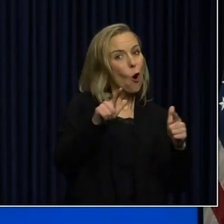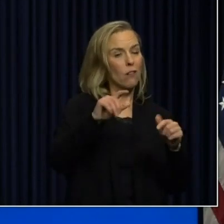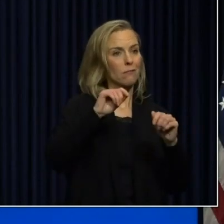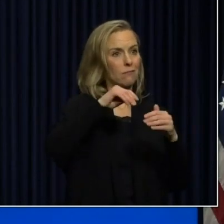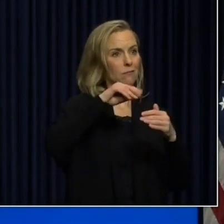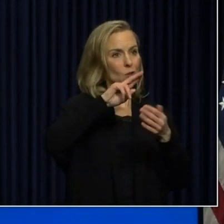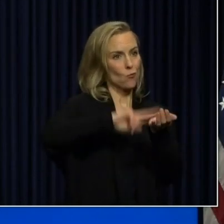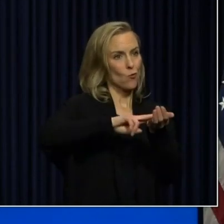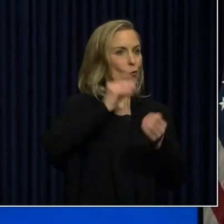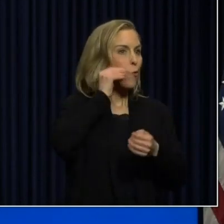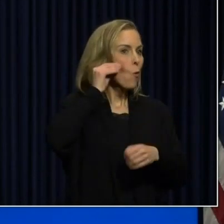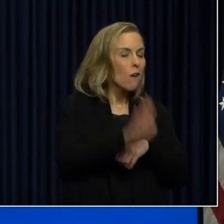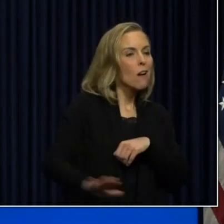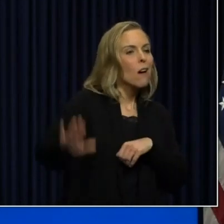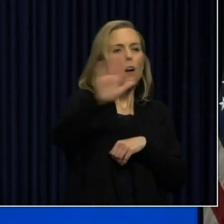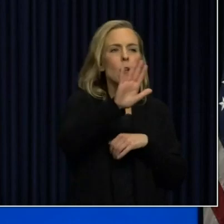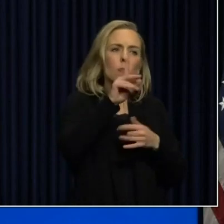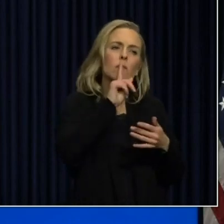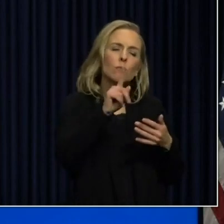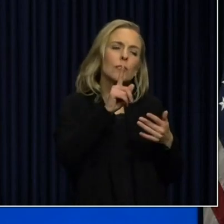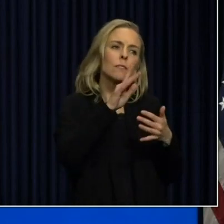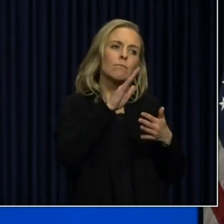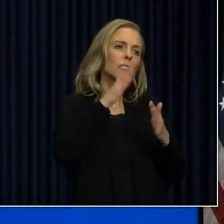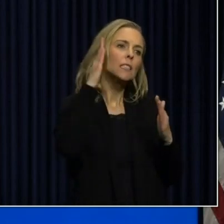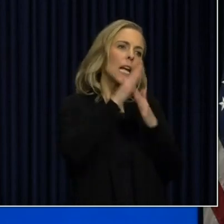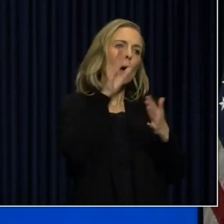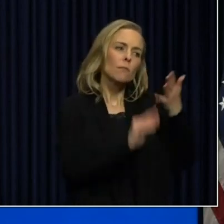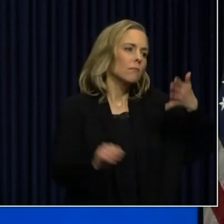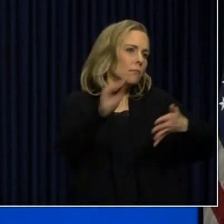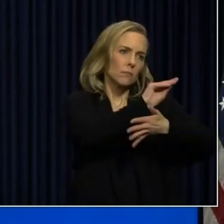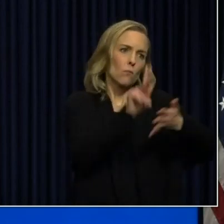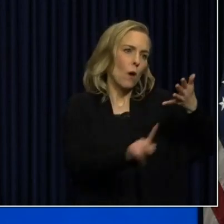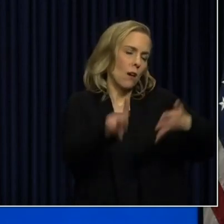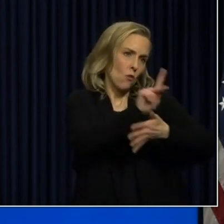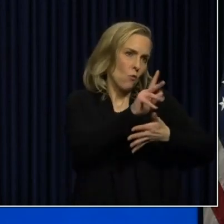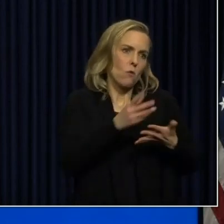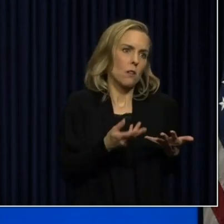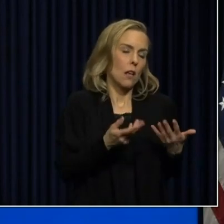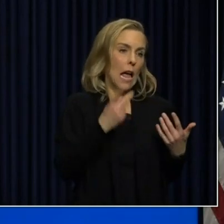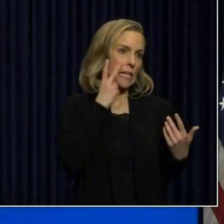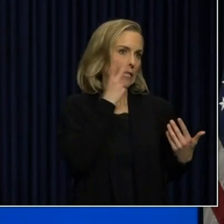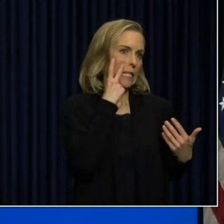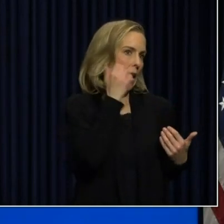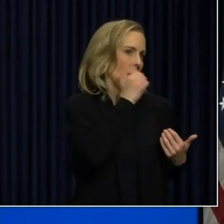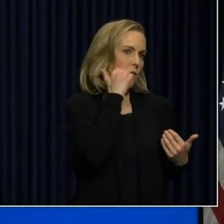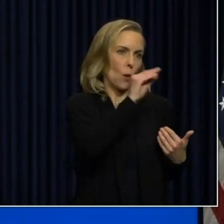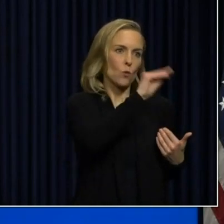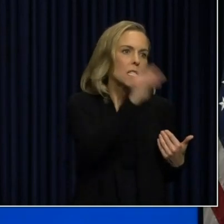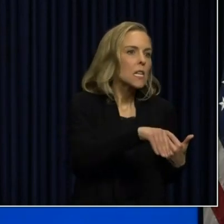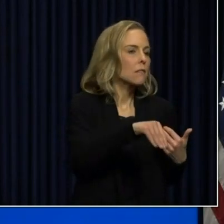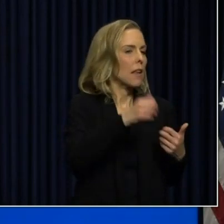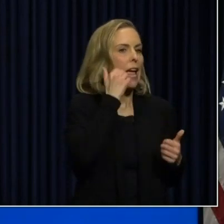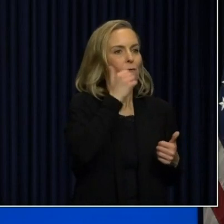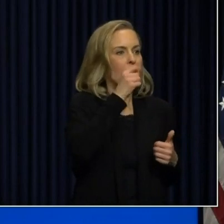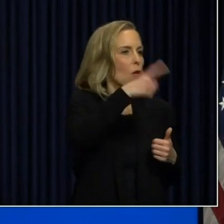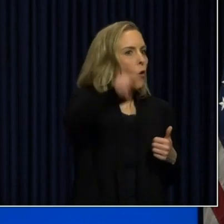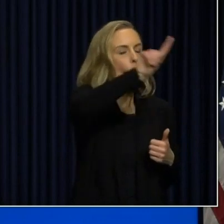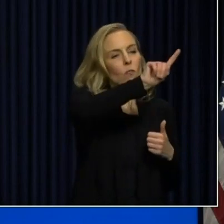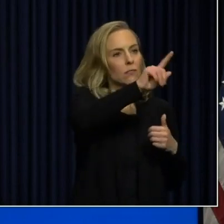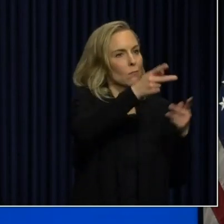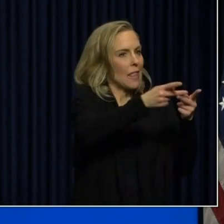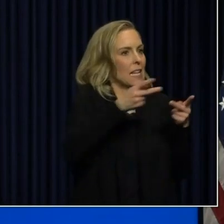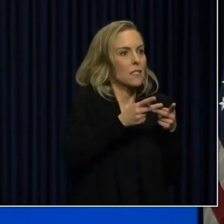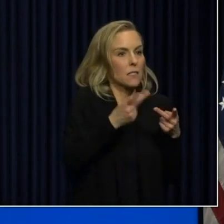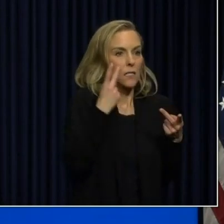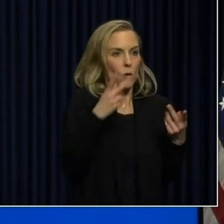it is one of our top priorities. We're seeing more tests as a percentage, I believe, every day done in those facilities. And we're